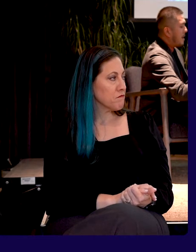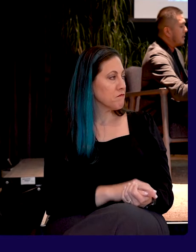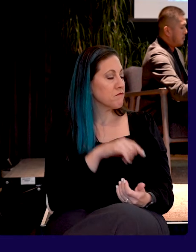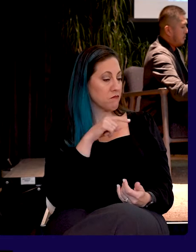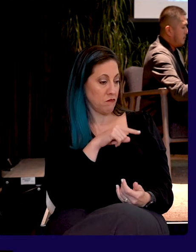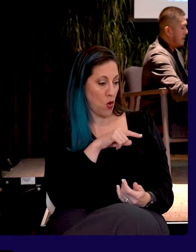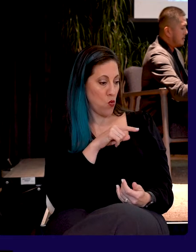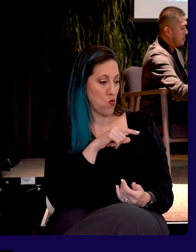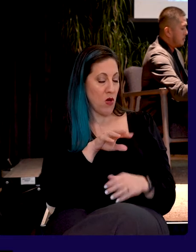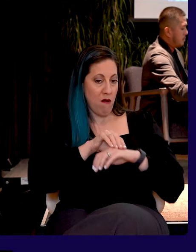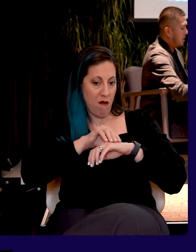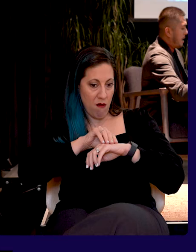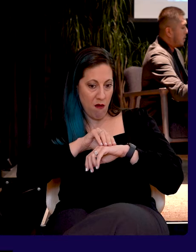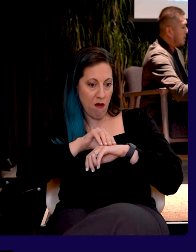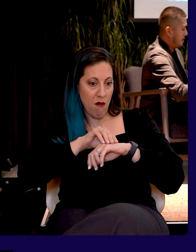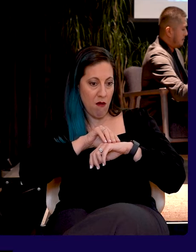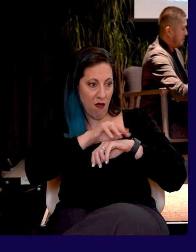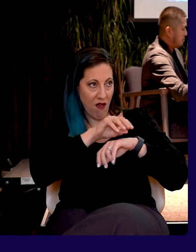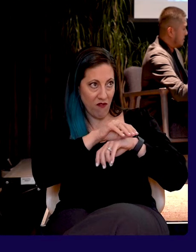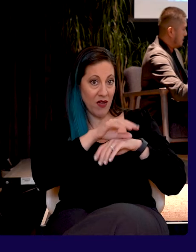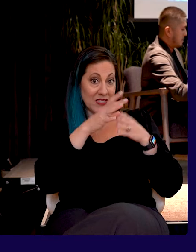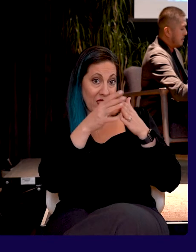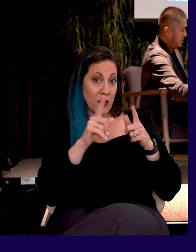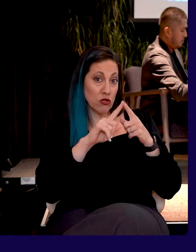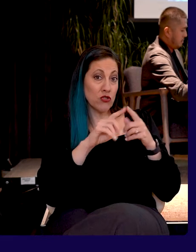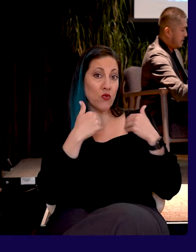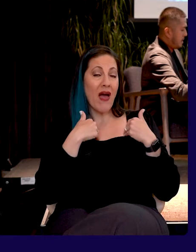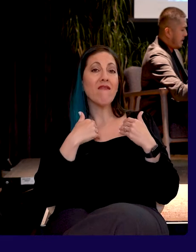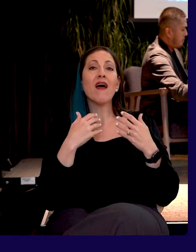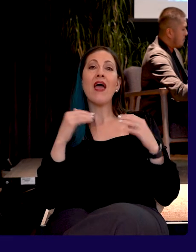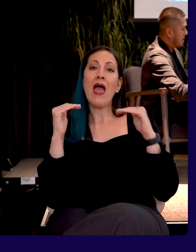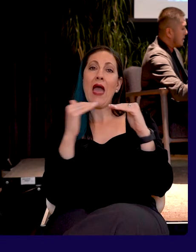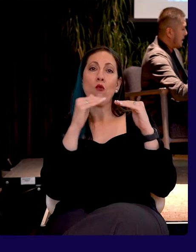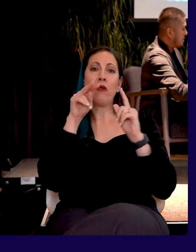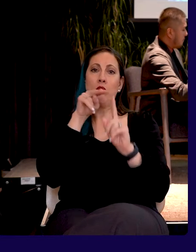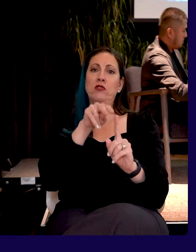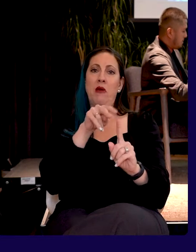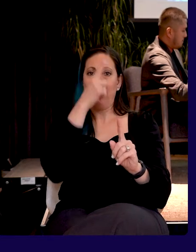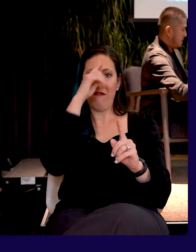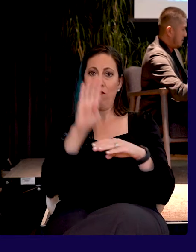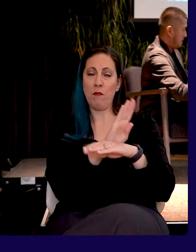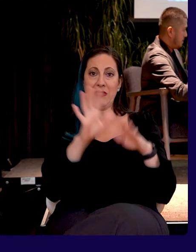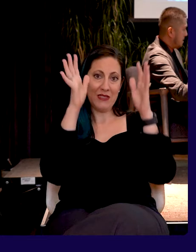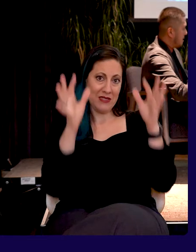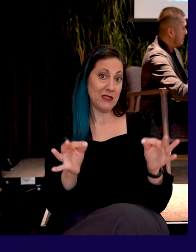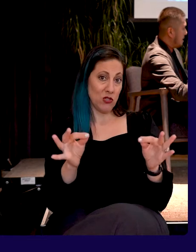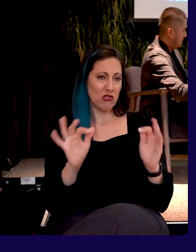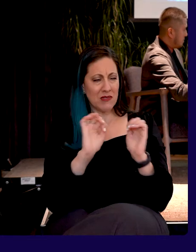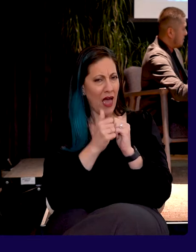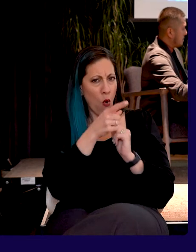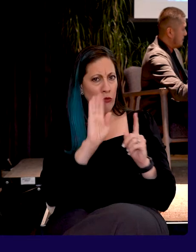would advise, or you advise leaders to bring an equity lens to business decisions. How have you made the case to folks? Because it does